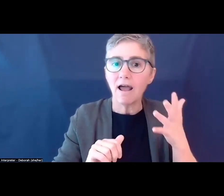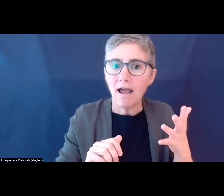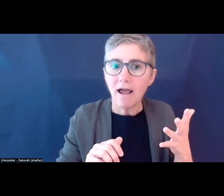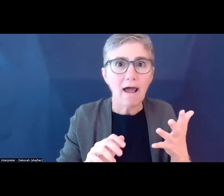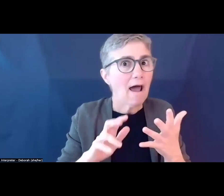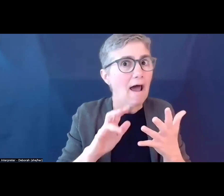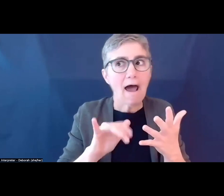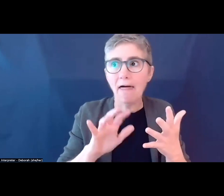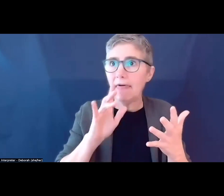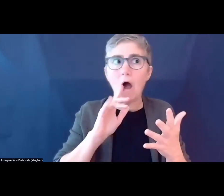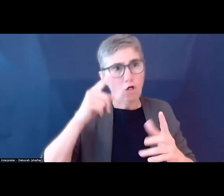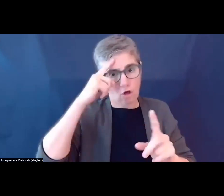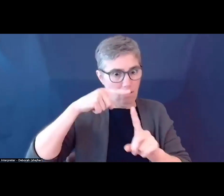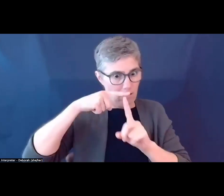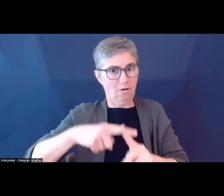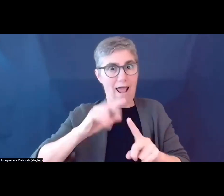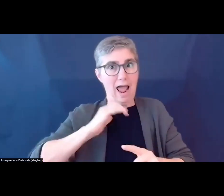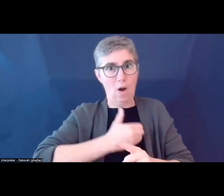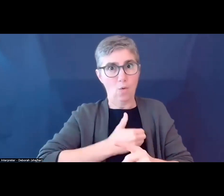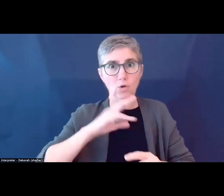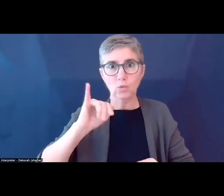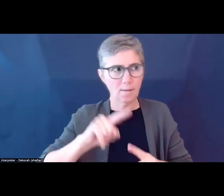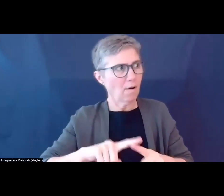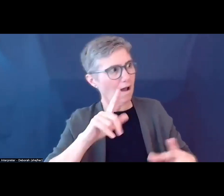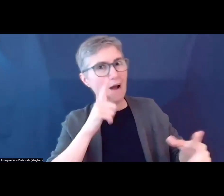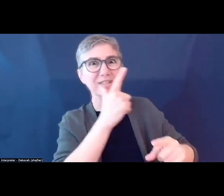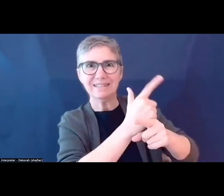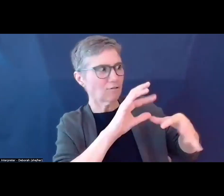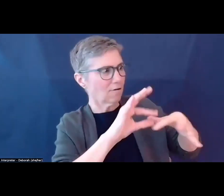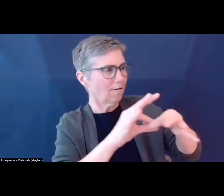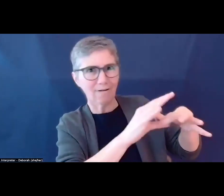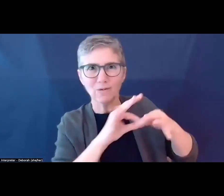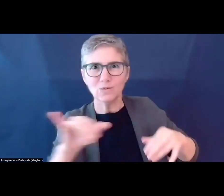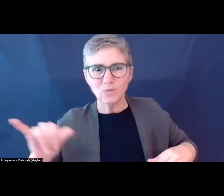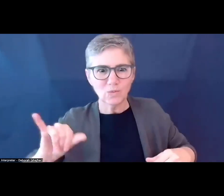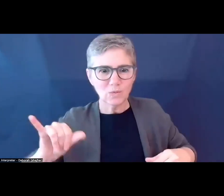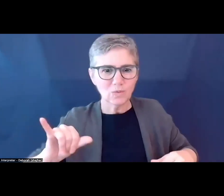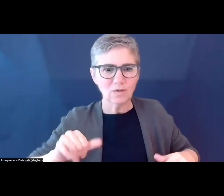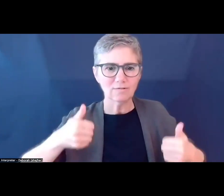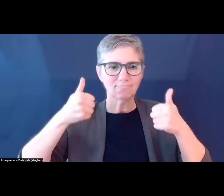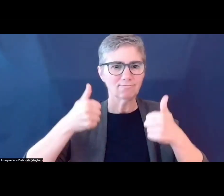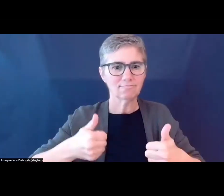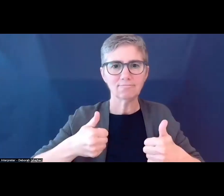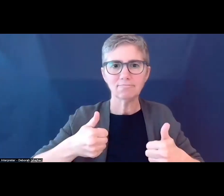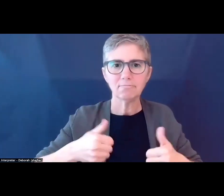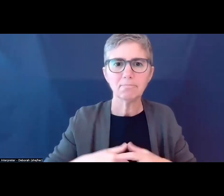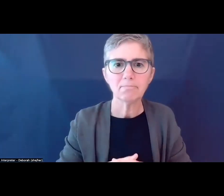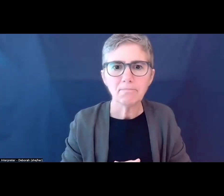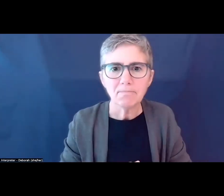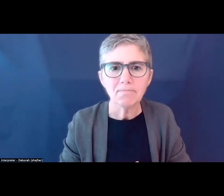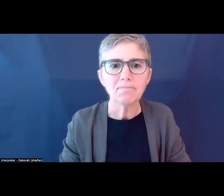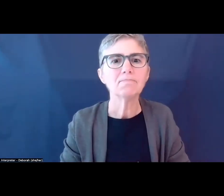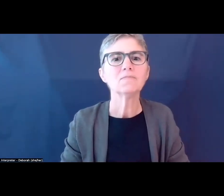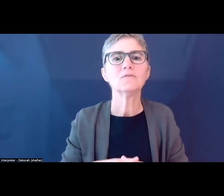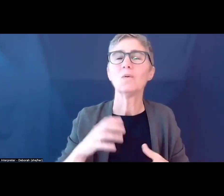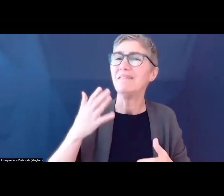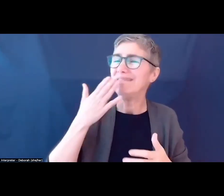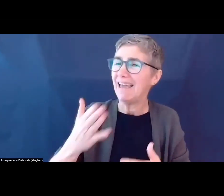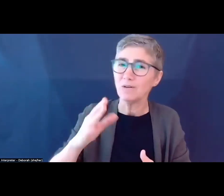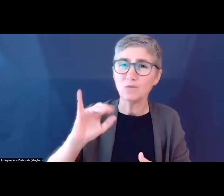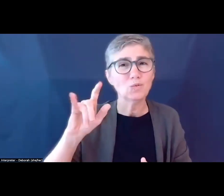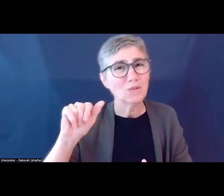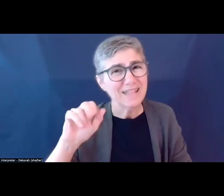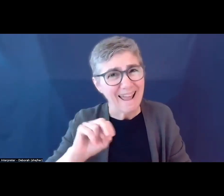for our unit. Essentially, and our sister hospitals are coming along with us. But we don't mind sharing Dara and Julianne and the